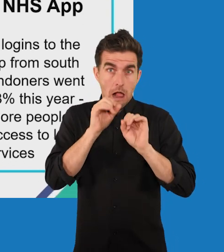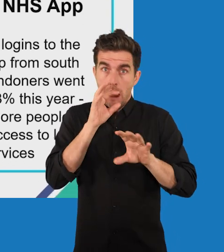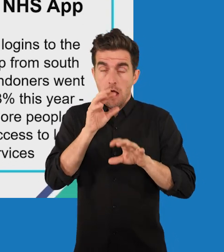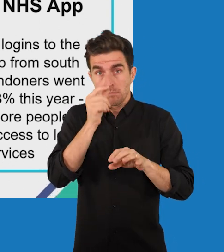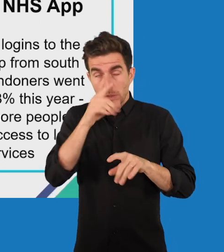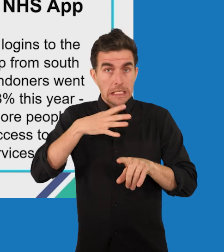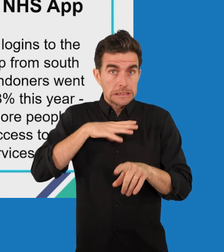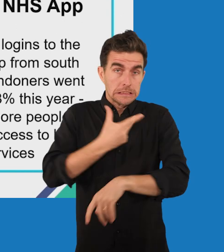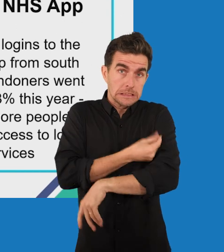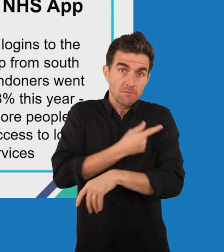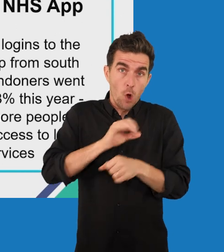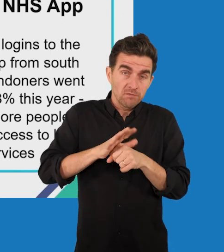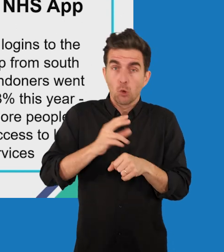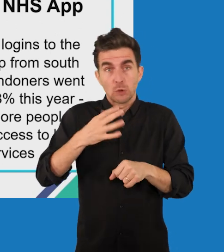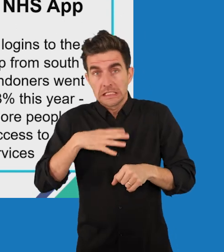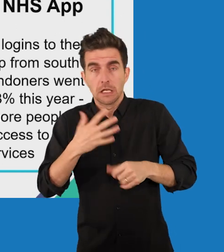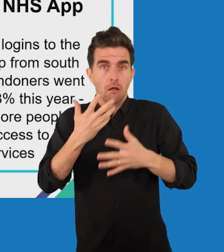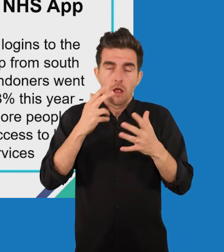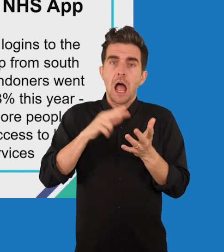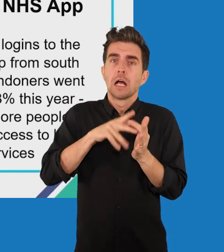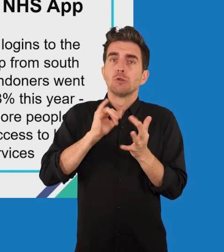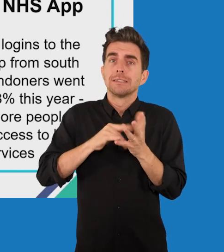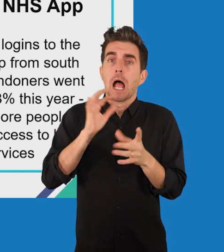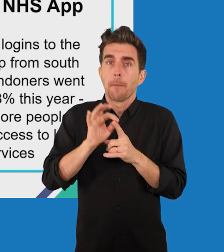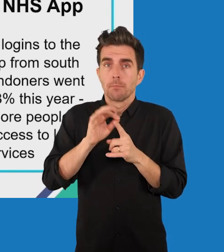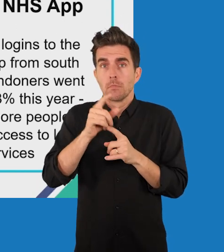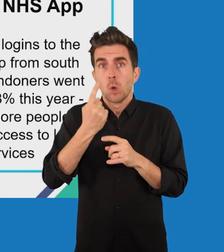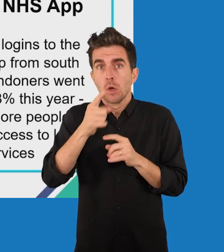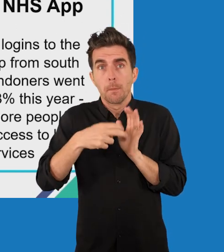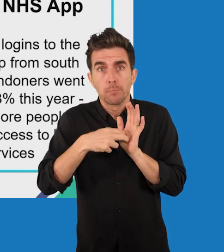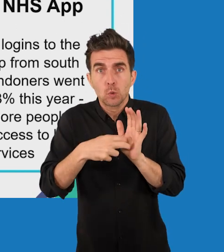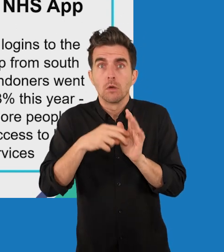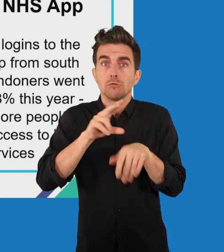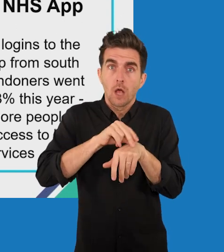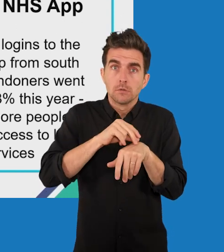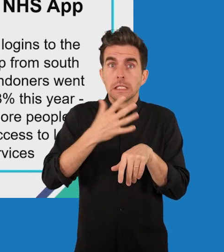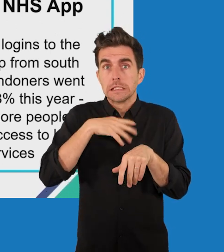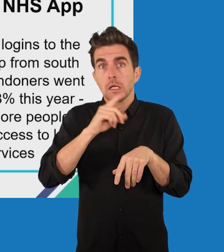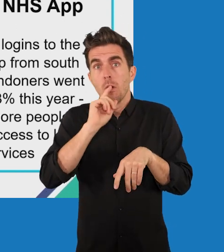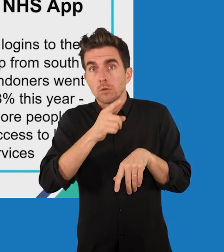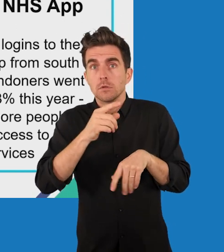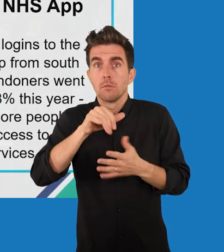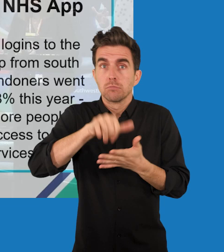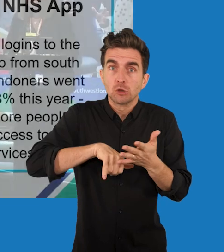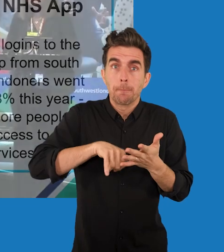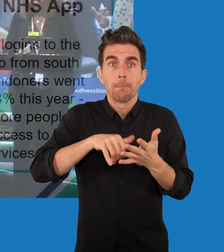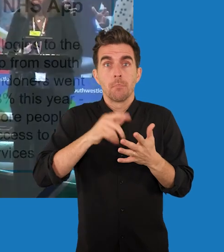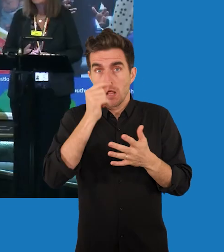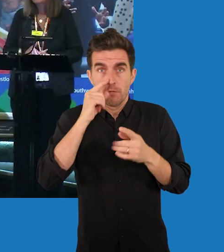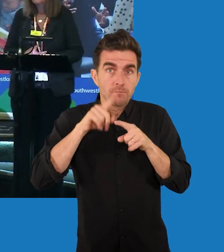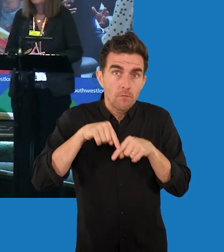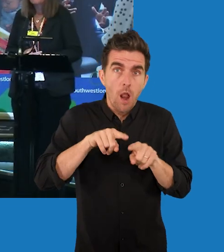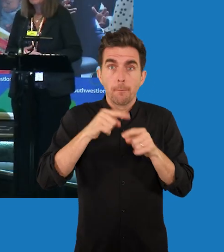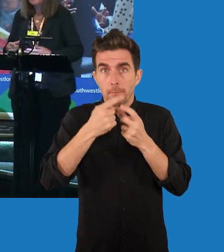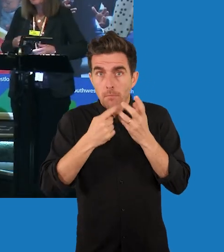whether or not you've had a COVID jab. Your NHS app, you can make an appointment with your GP, you can order a prescription, you